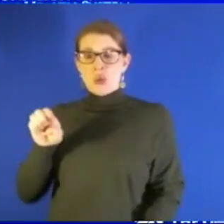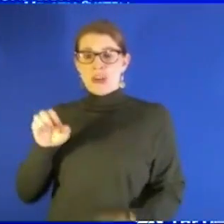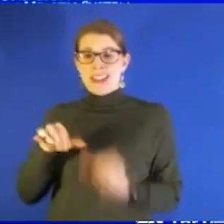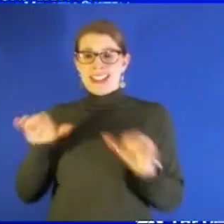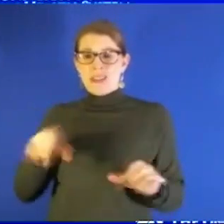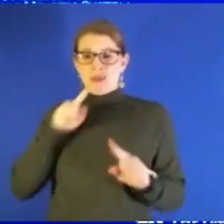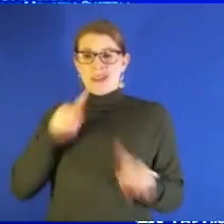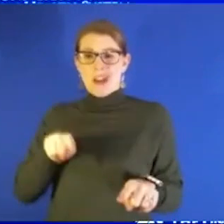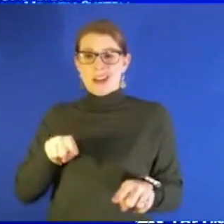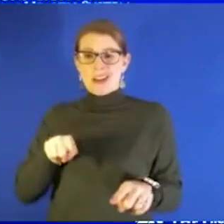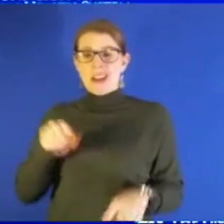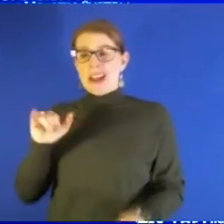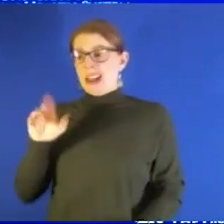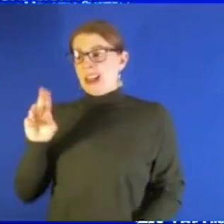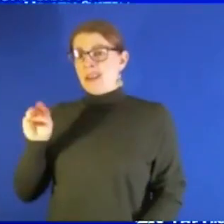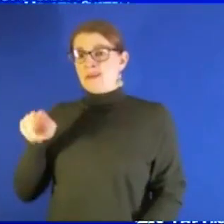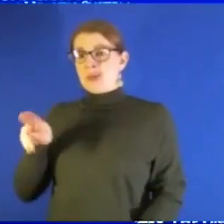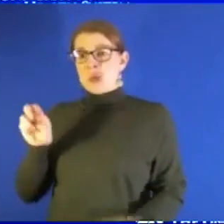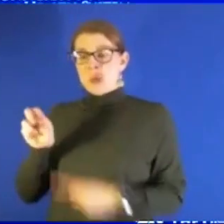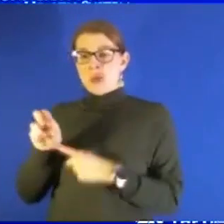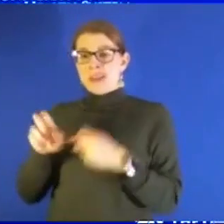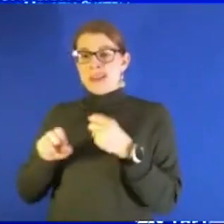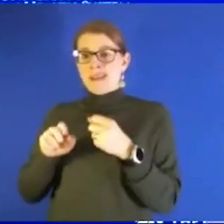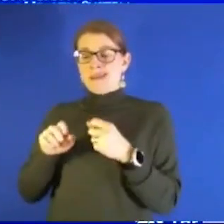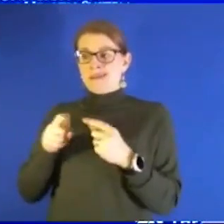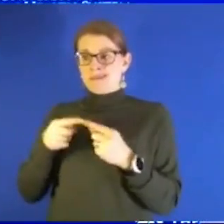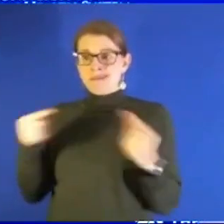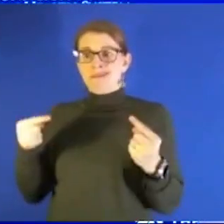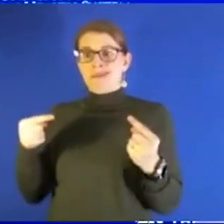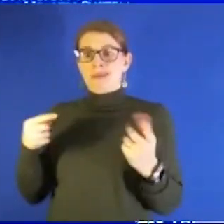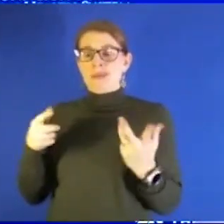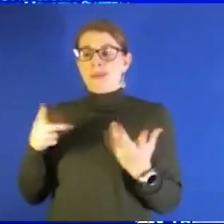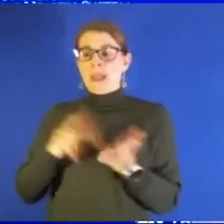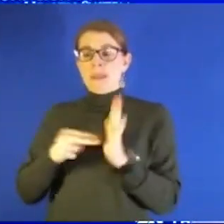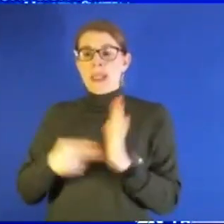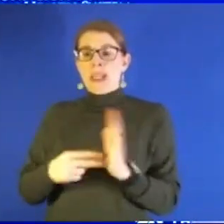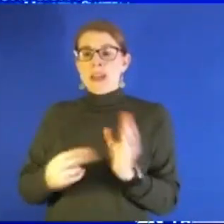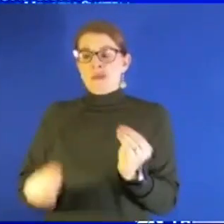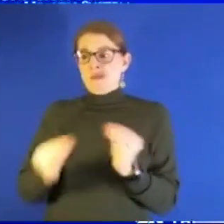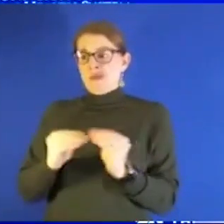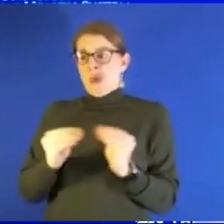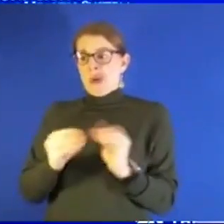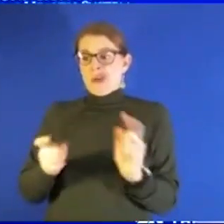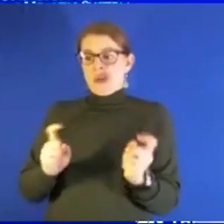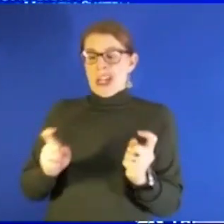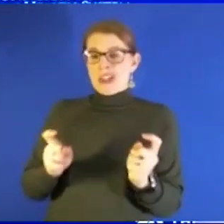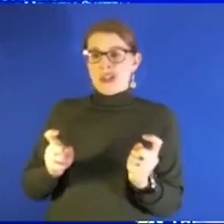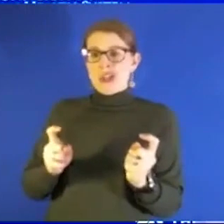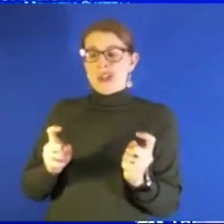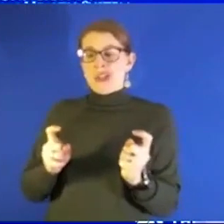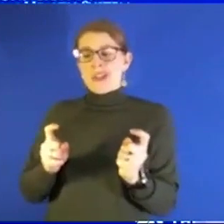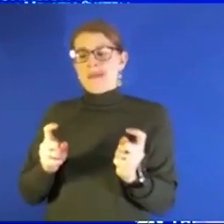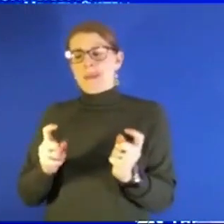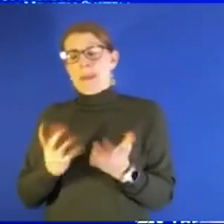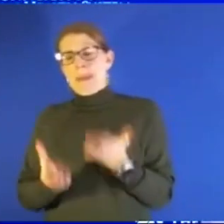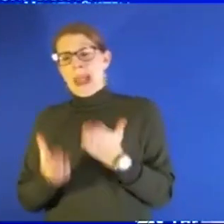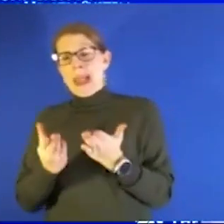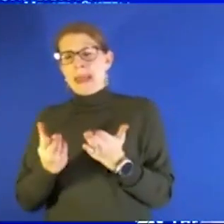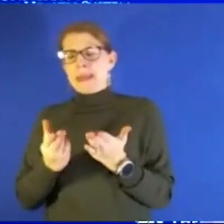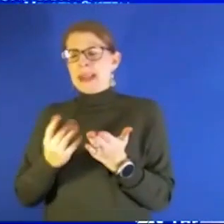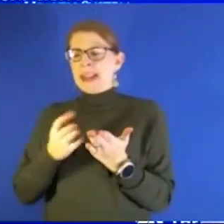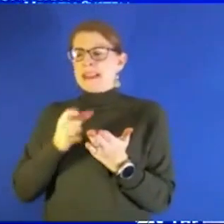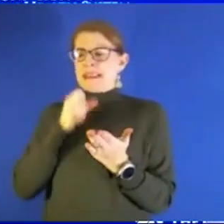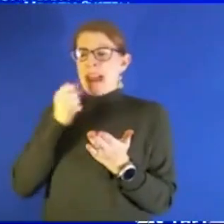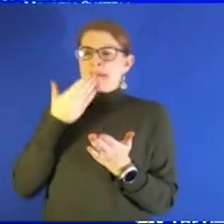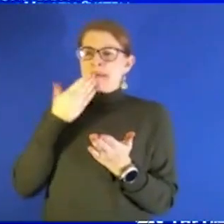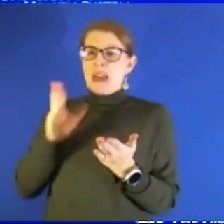immune antagonism. Now, there may be some other compensatory changes that make it not so bad, but we don't know that. But we know those